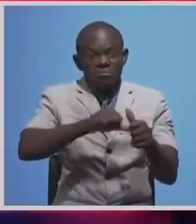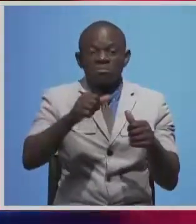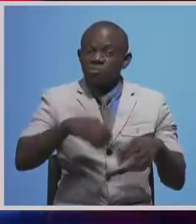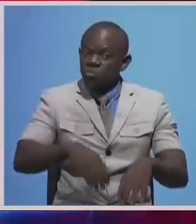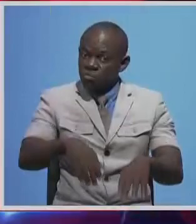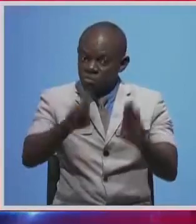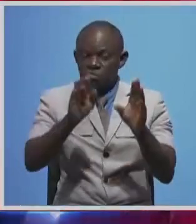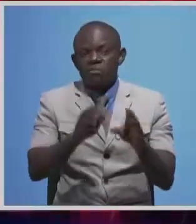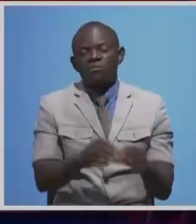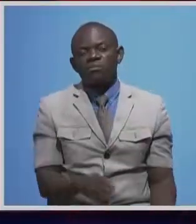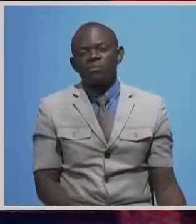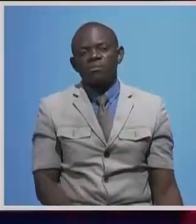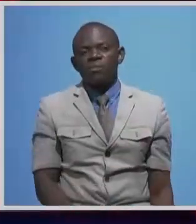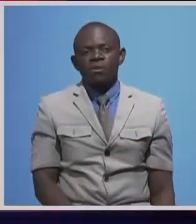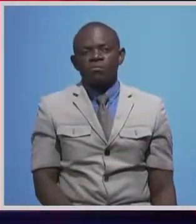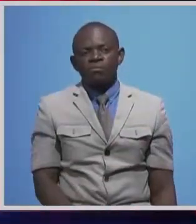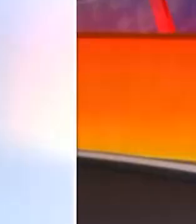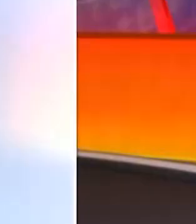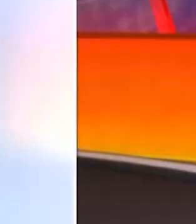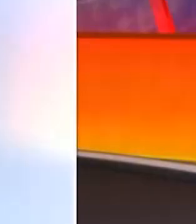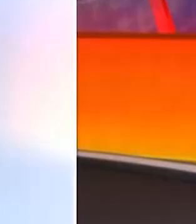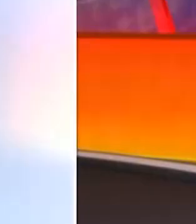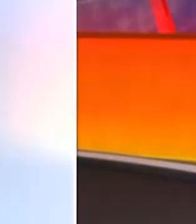Waria, ZMBC News in Lusaka.